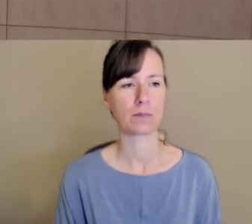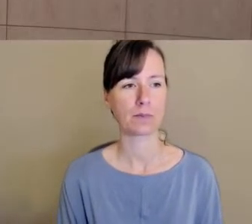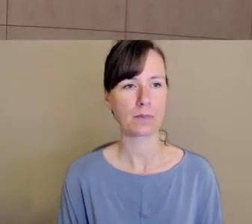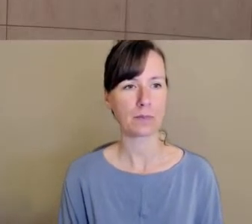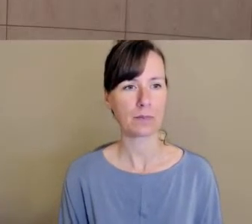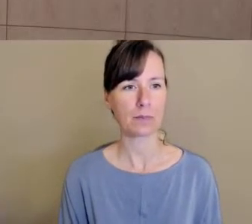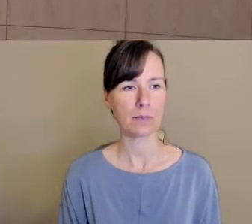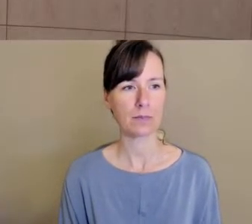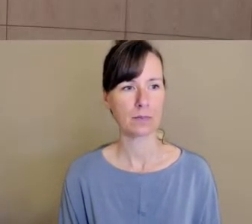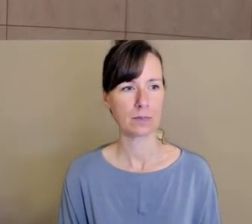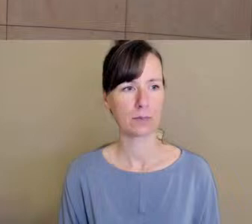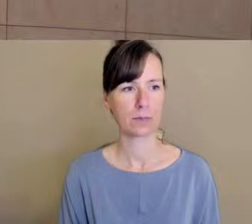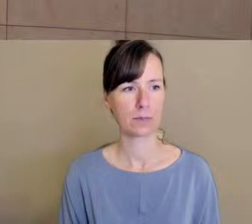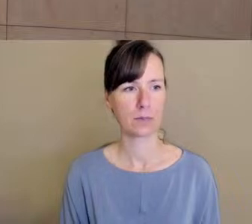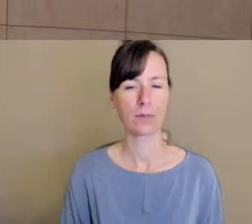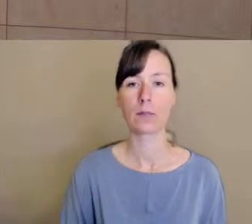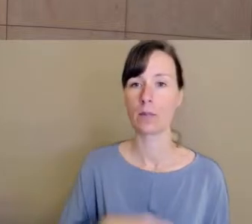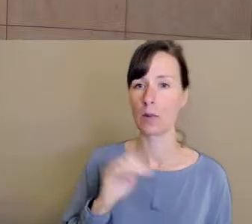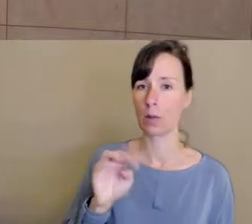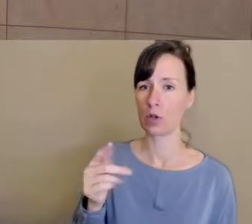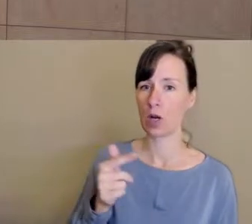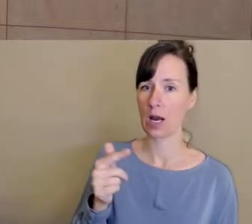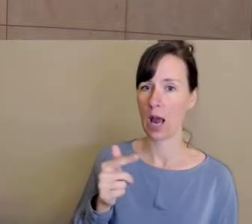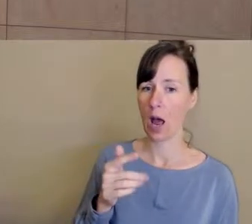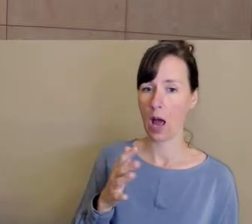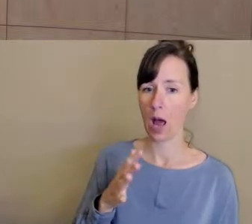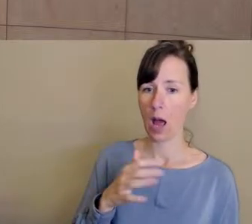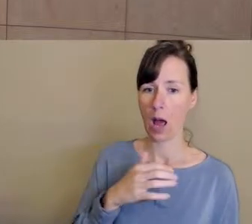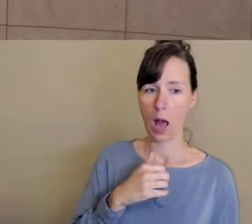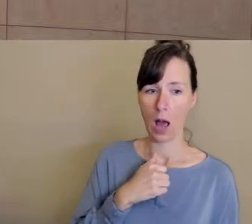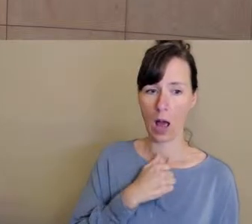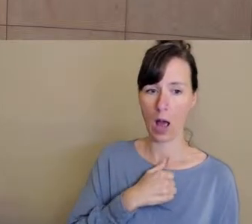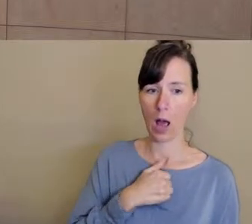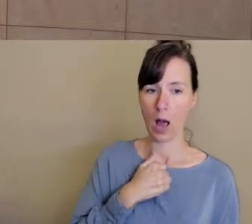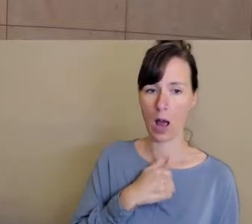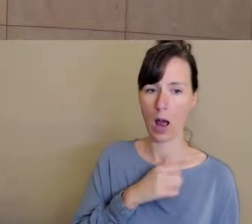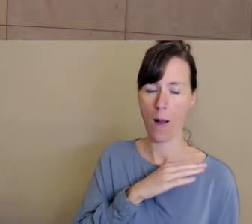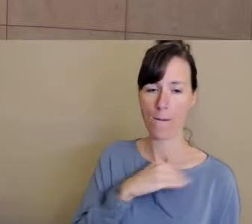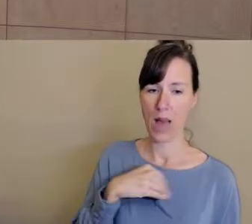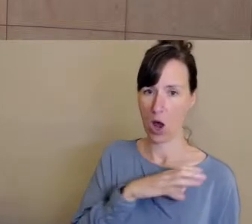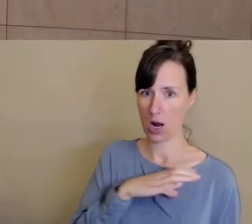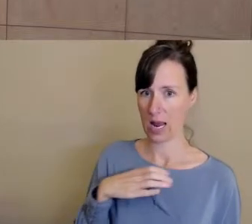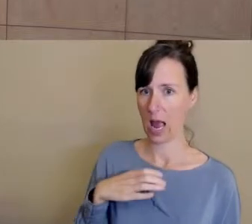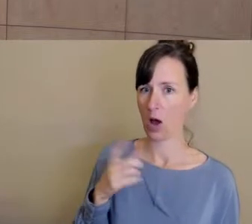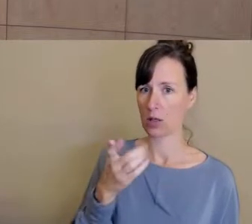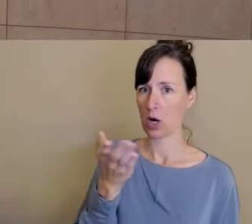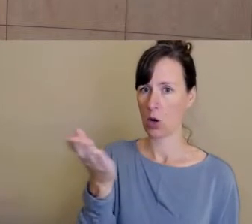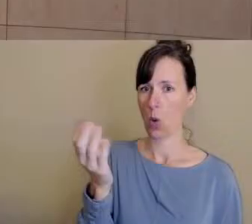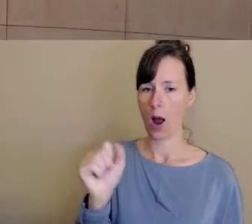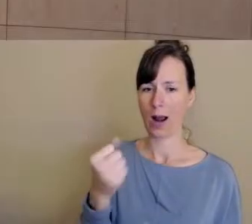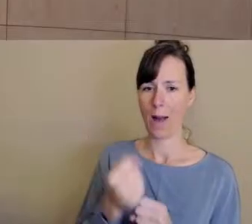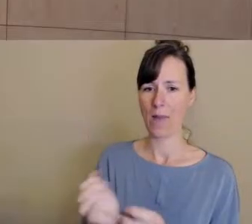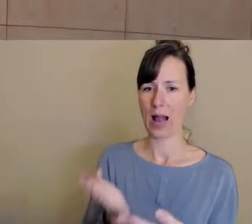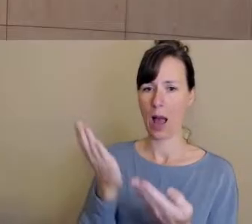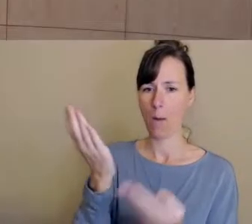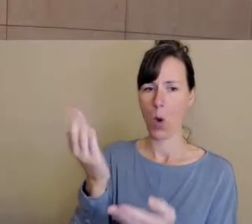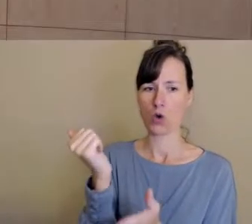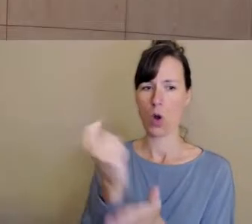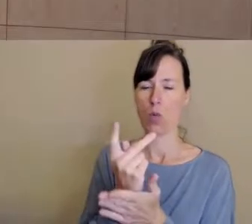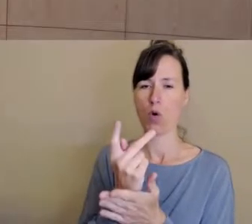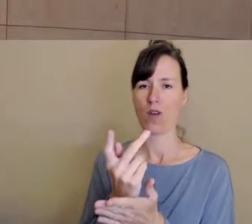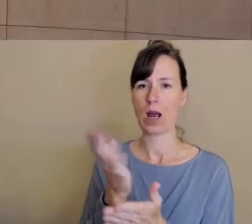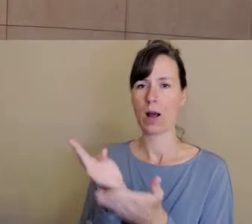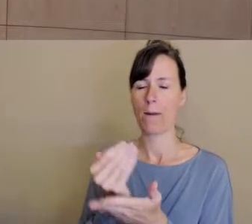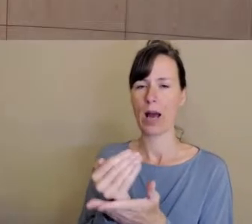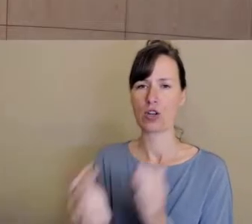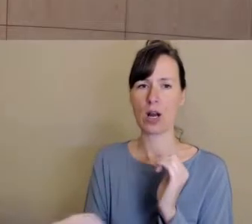Not seeing, go ahead. I'm sorry, Mayor and Council, I'm asking if you all can make a motion approving the budget amendment. Yes. Is